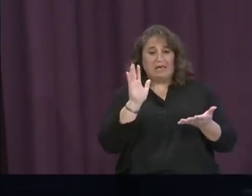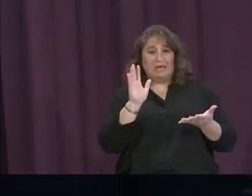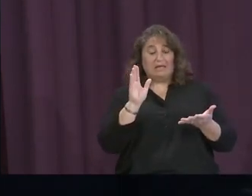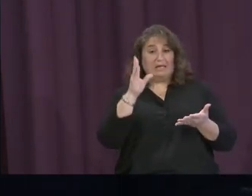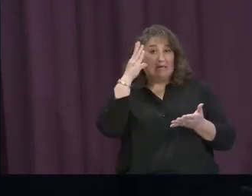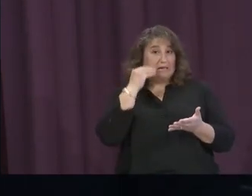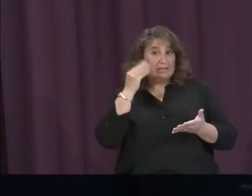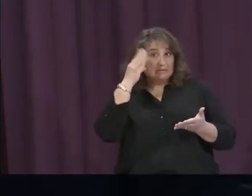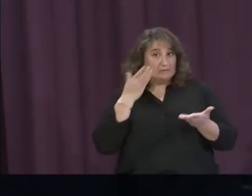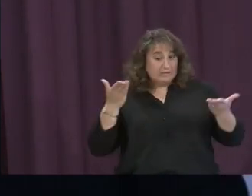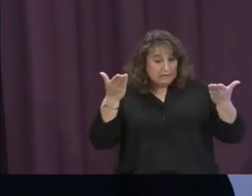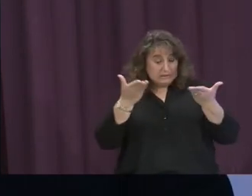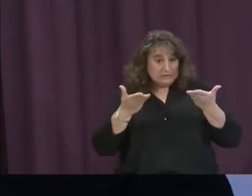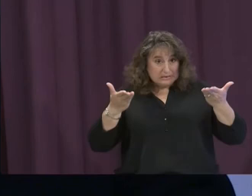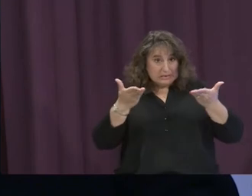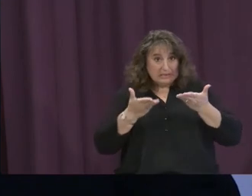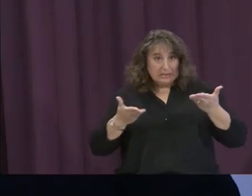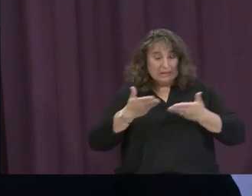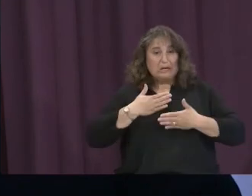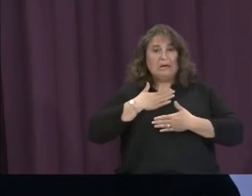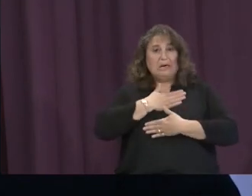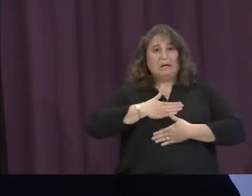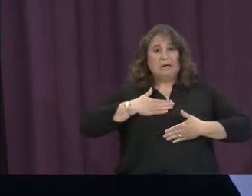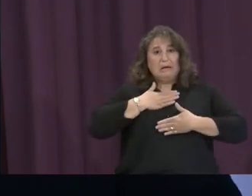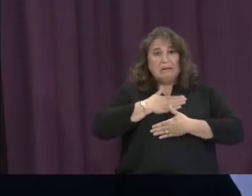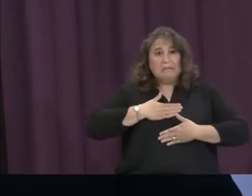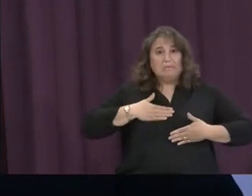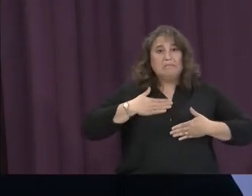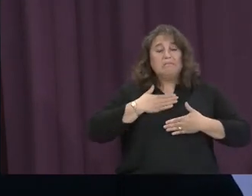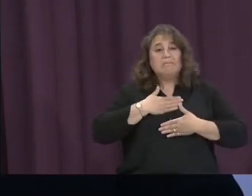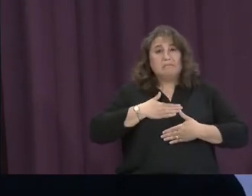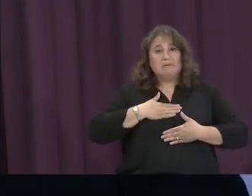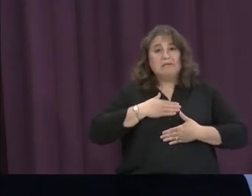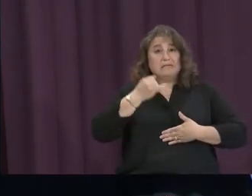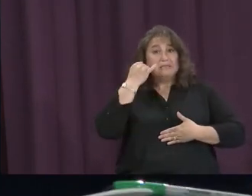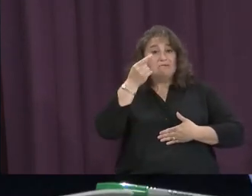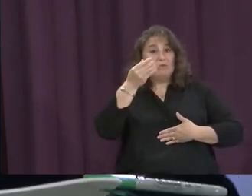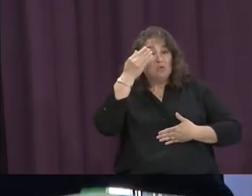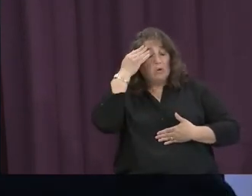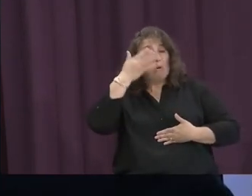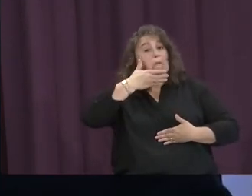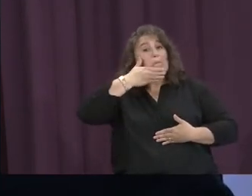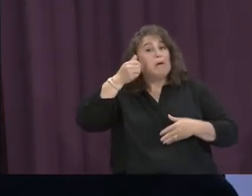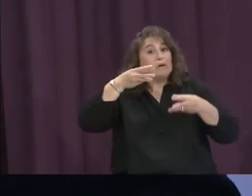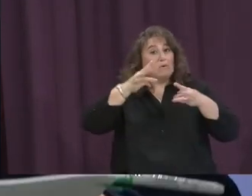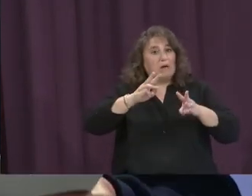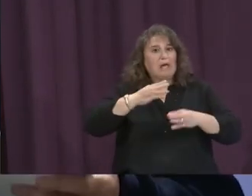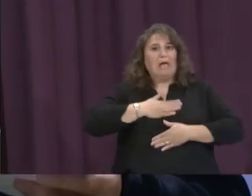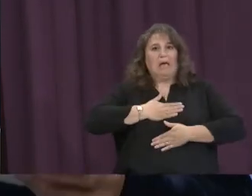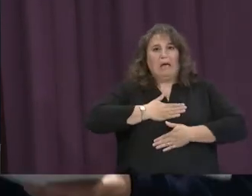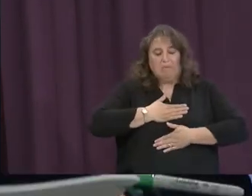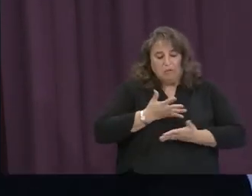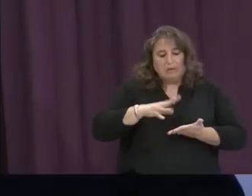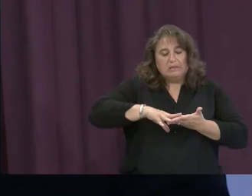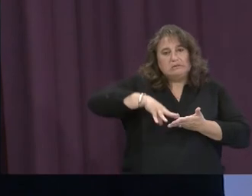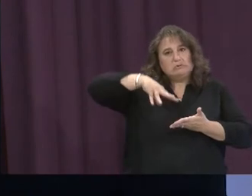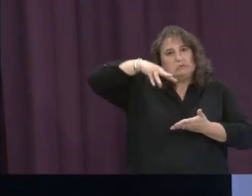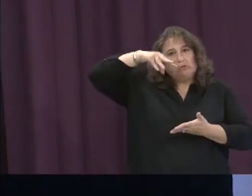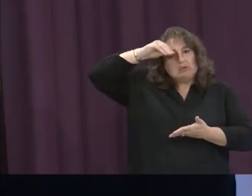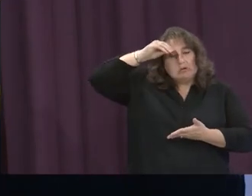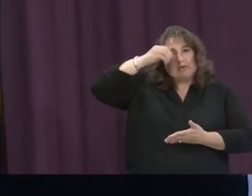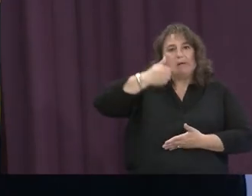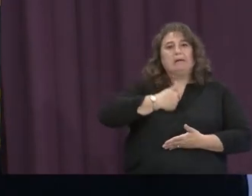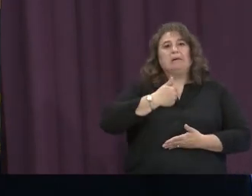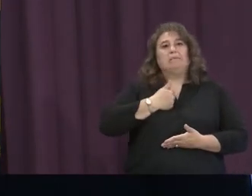experience here that we're all dealing with, please let us know if we can say something better, because I'm open to that. Because I want to make sure that